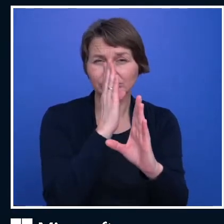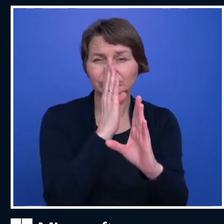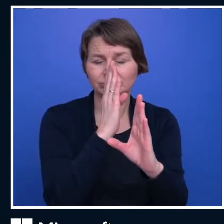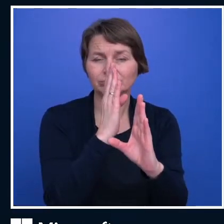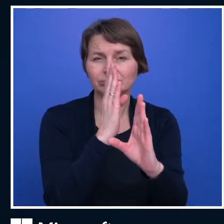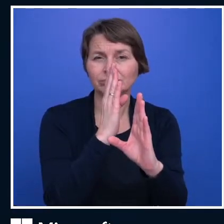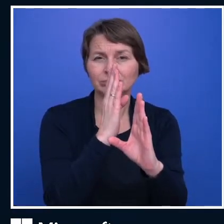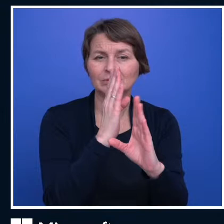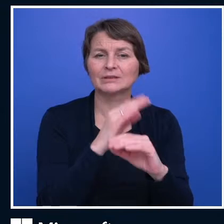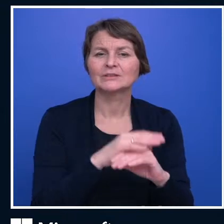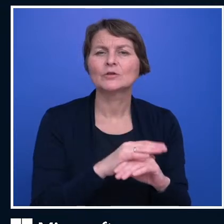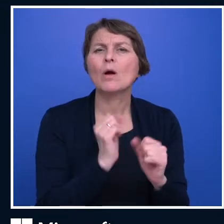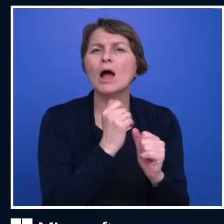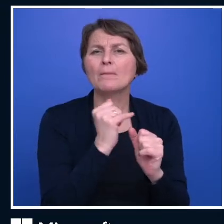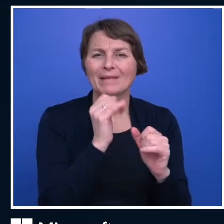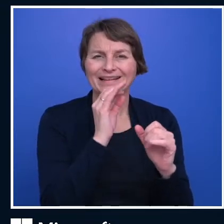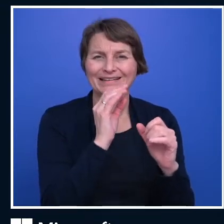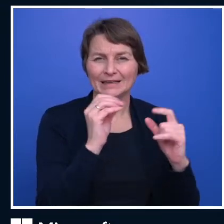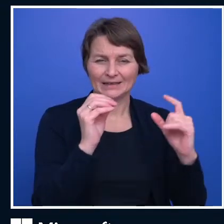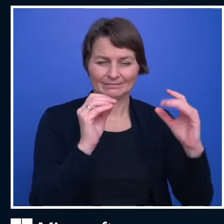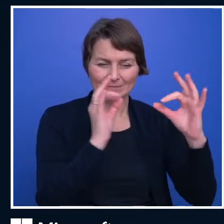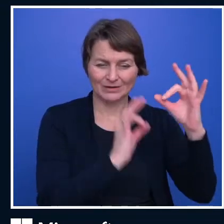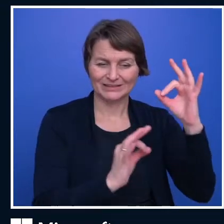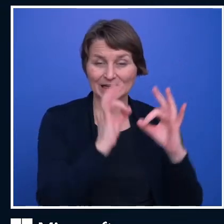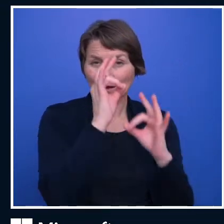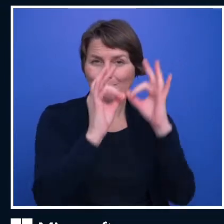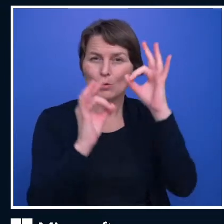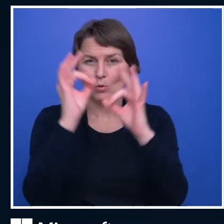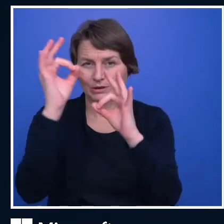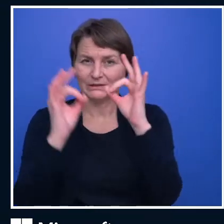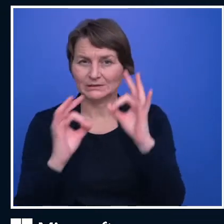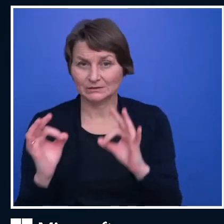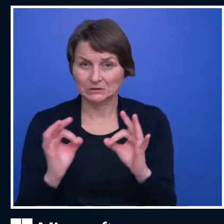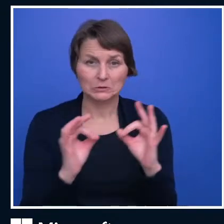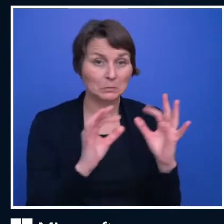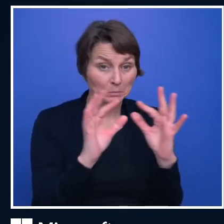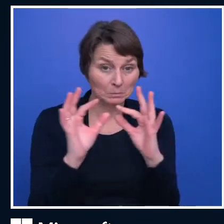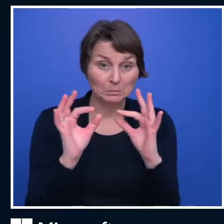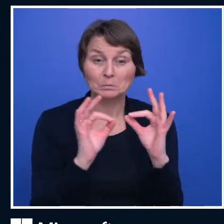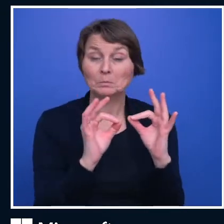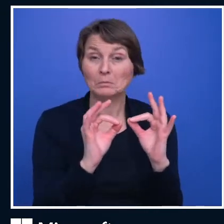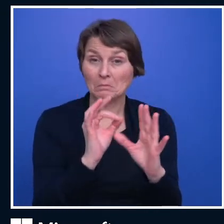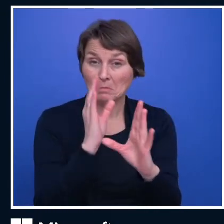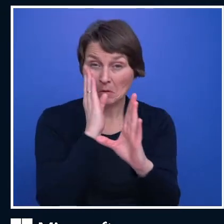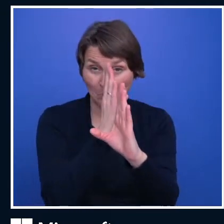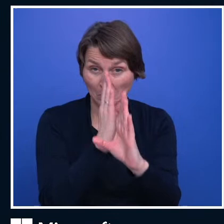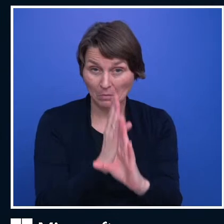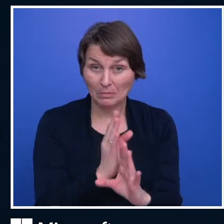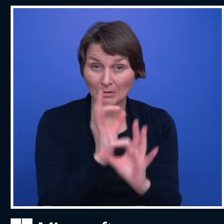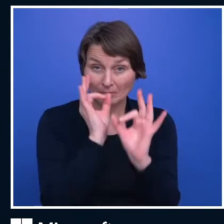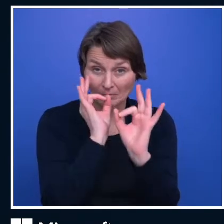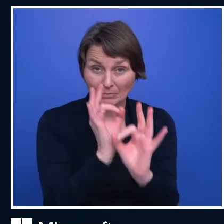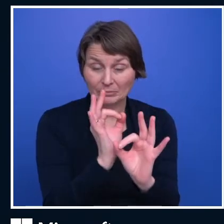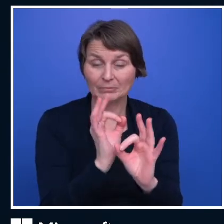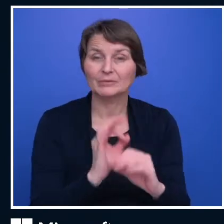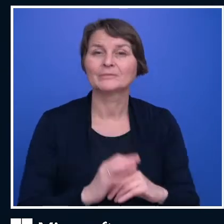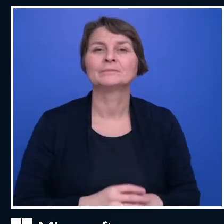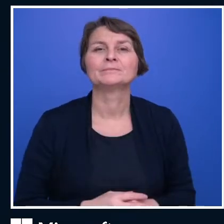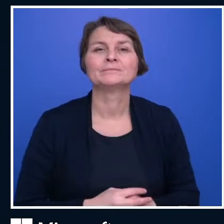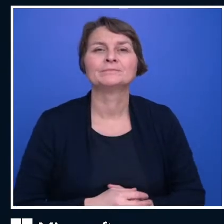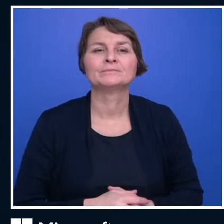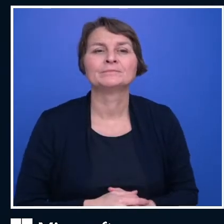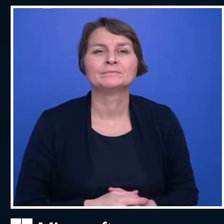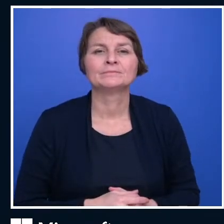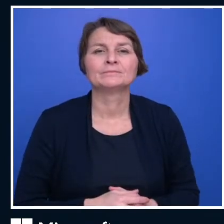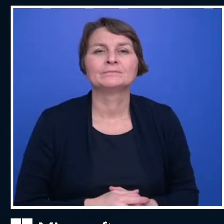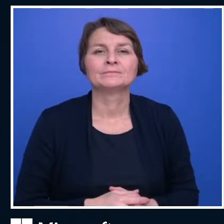points which are classified correctly. So I'll just select that for now, but this may very well vary with